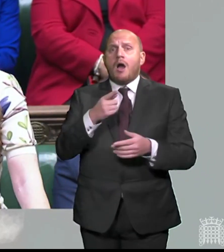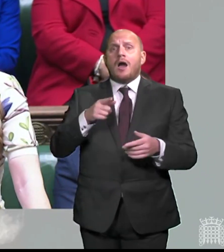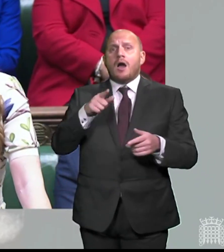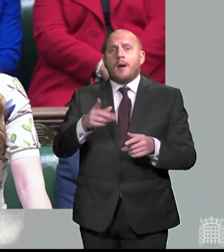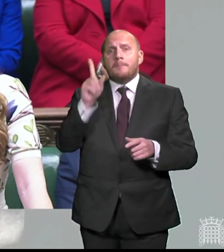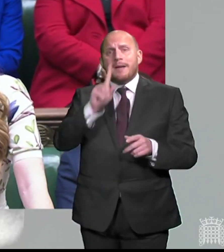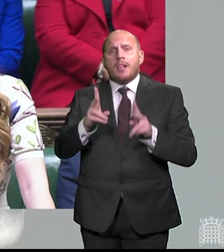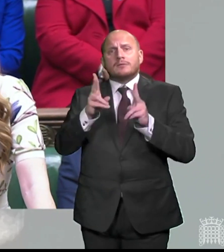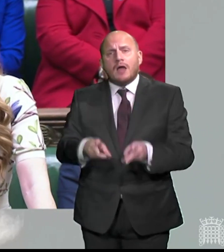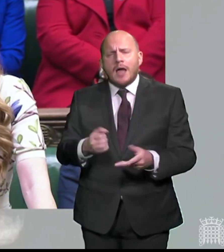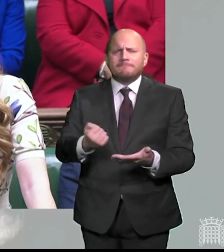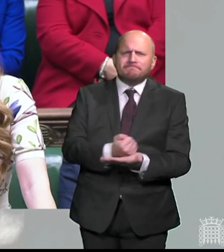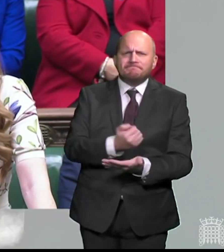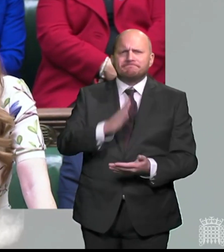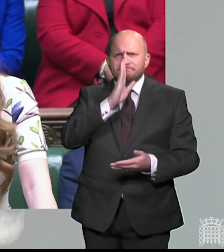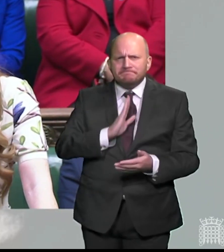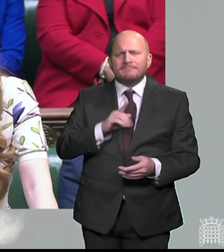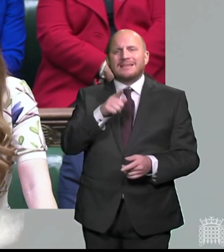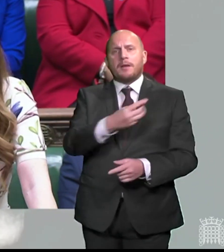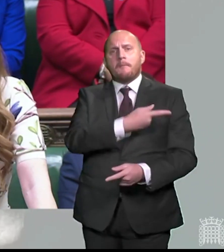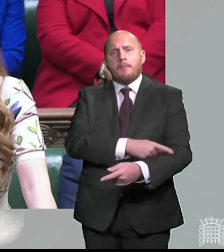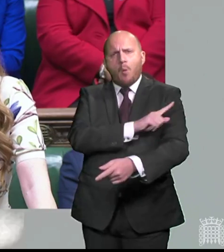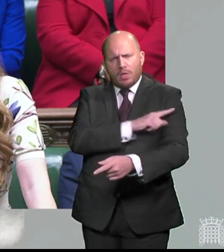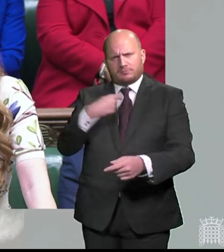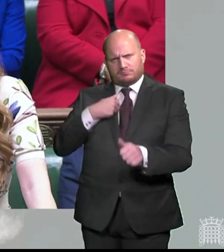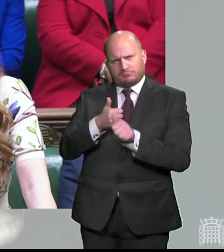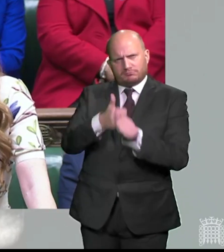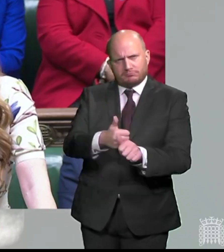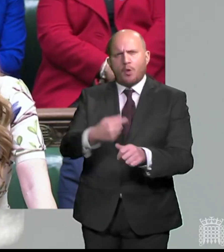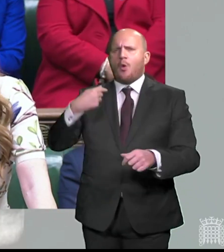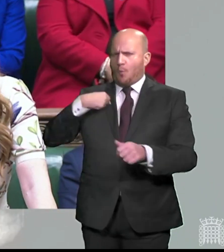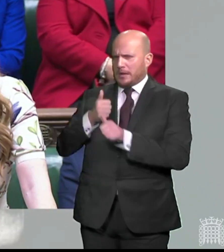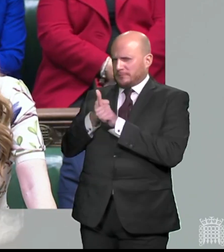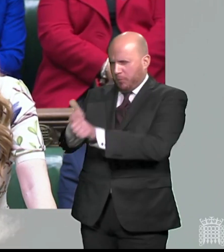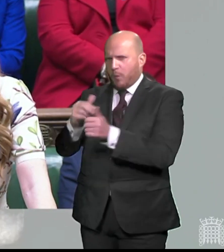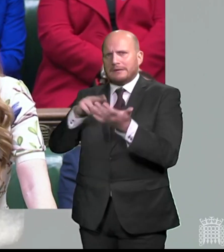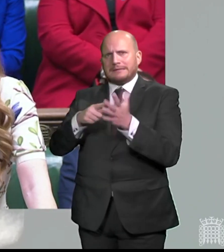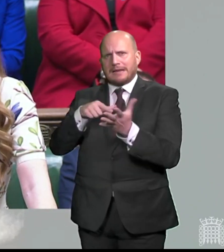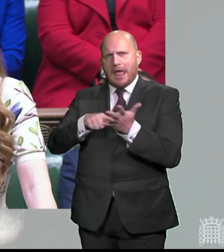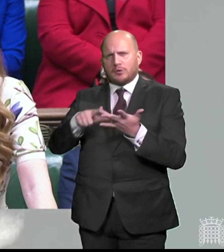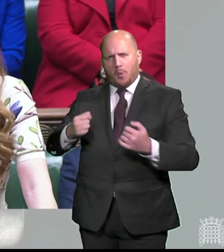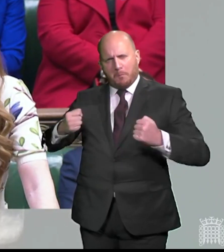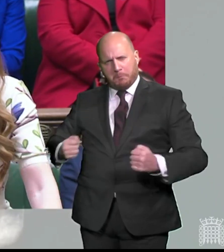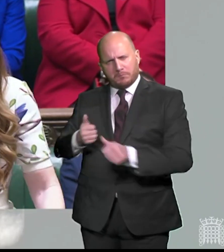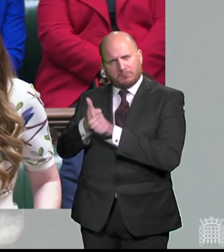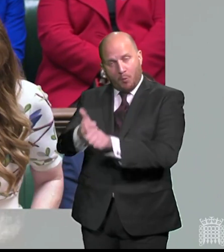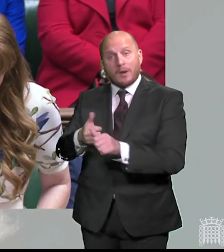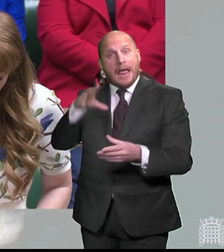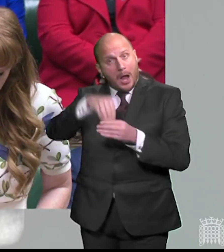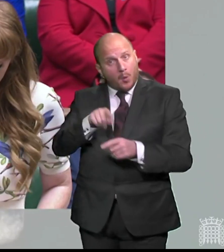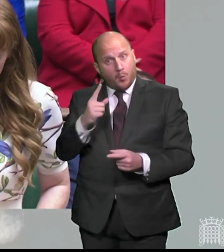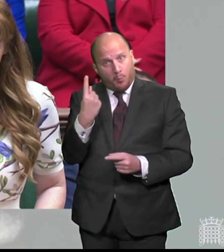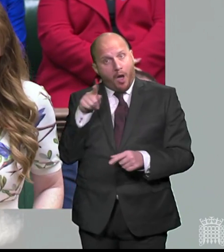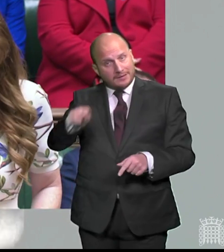life. And Britain has an unshakable commitment to NATO and our allies, including Poland. The government has